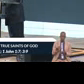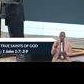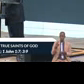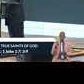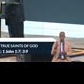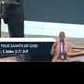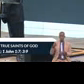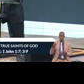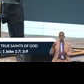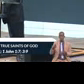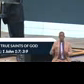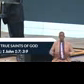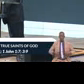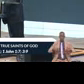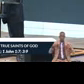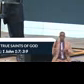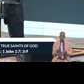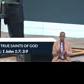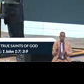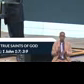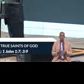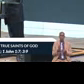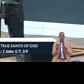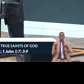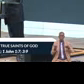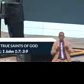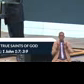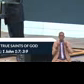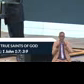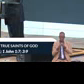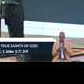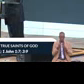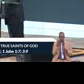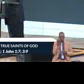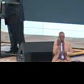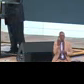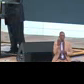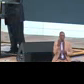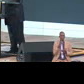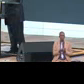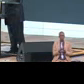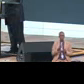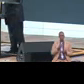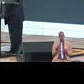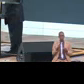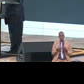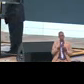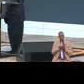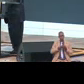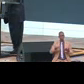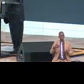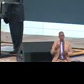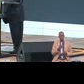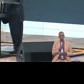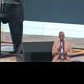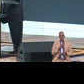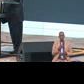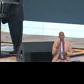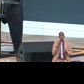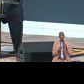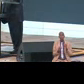Bible church location should understand, I need to purge myself. I need to purify